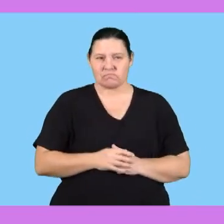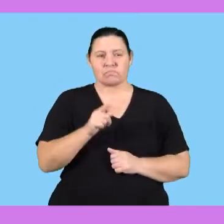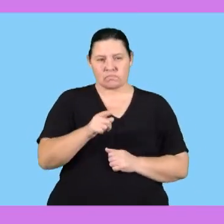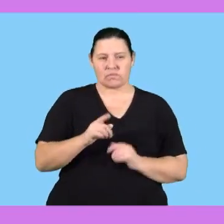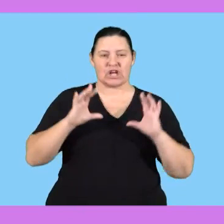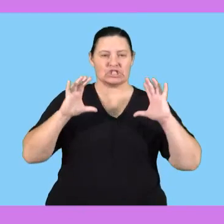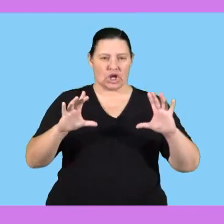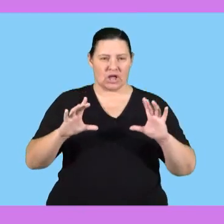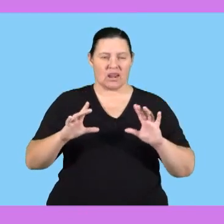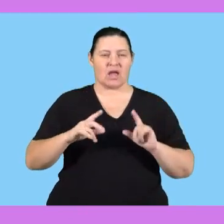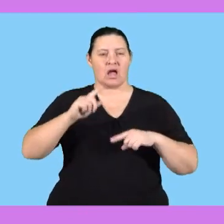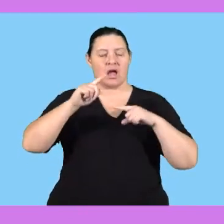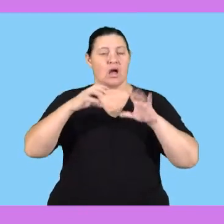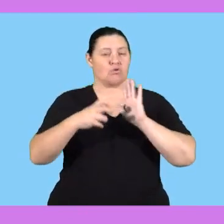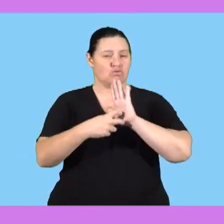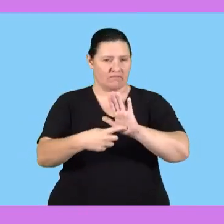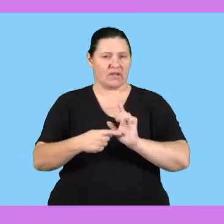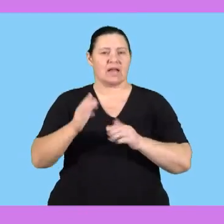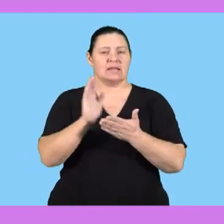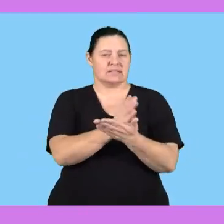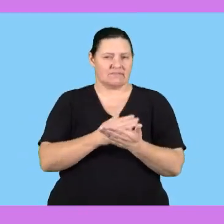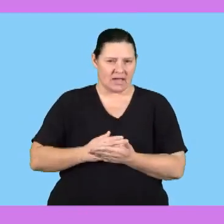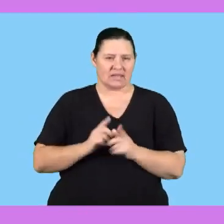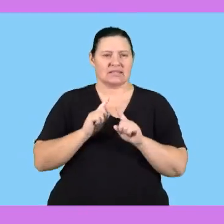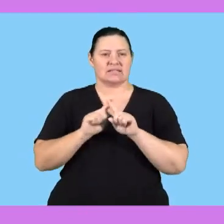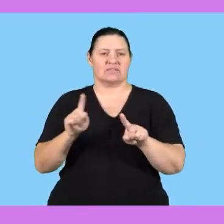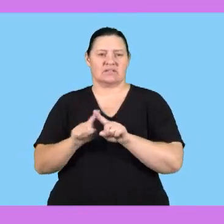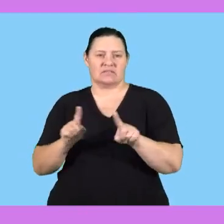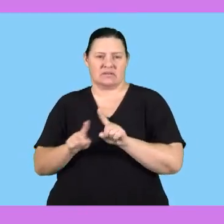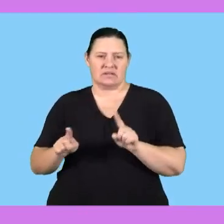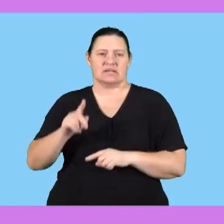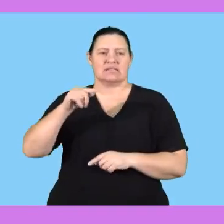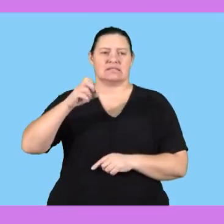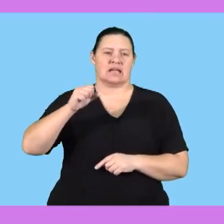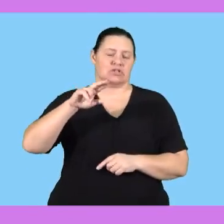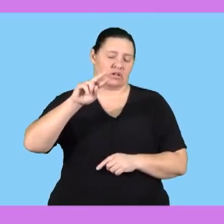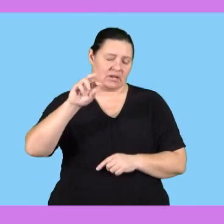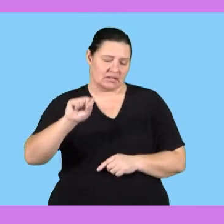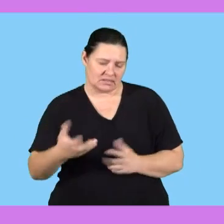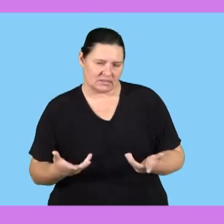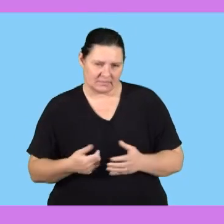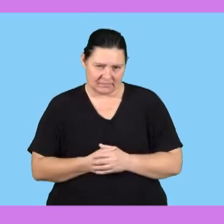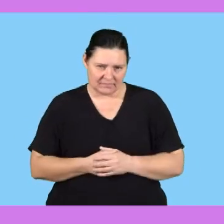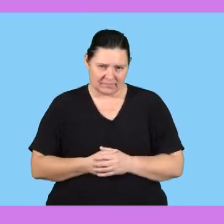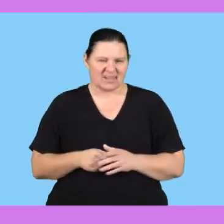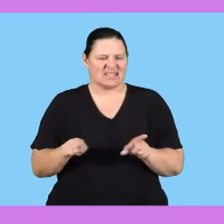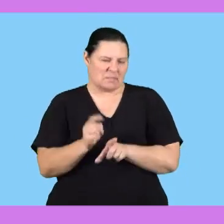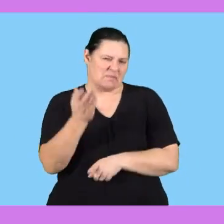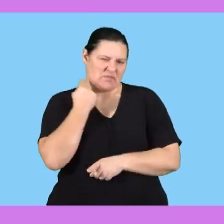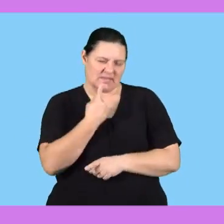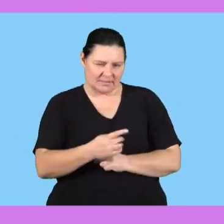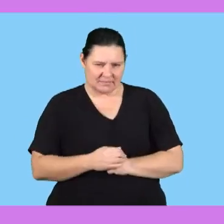So a pie chart is a circular graph, and it's divided up into different sections or sectors, as